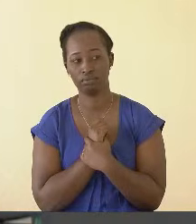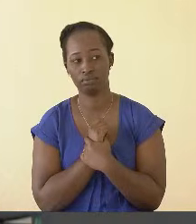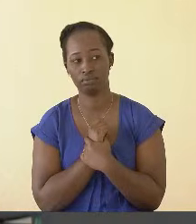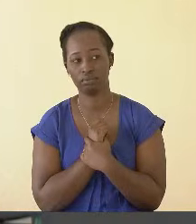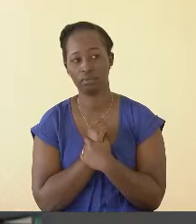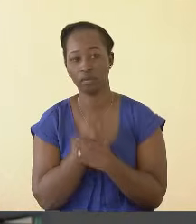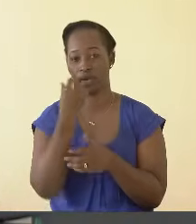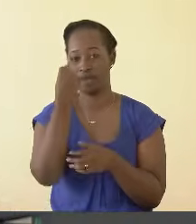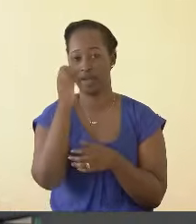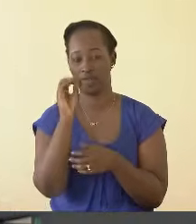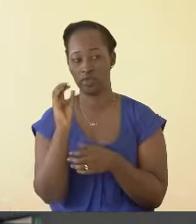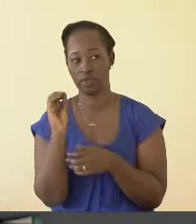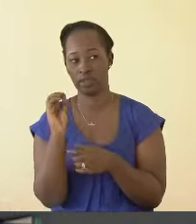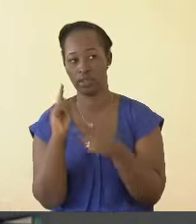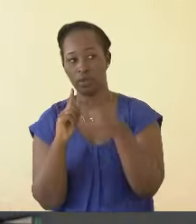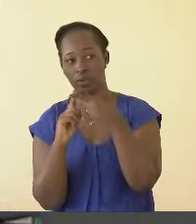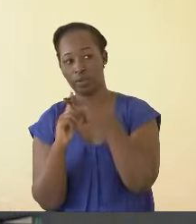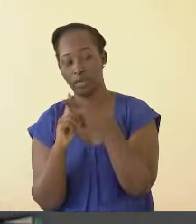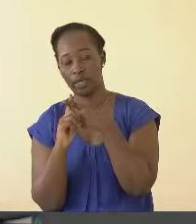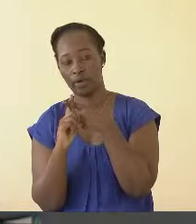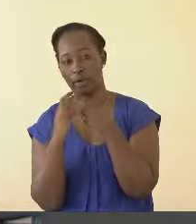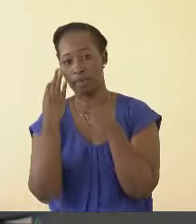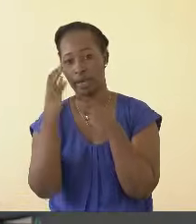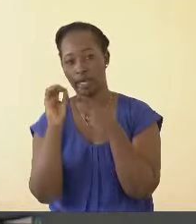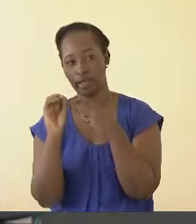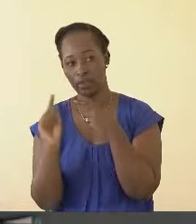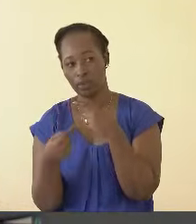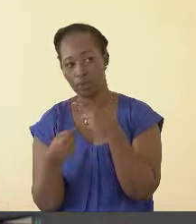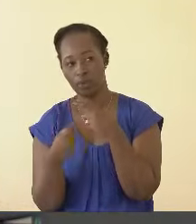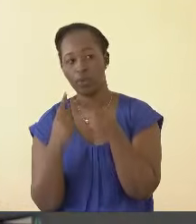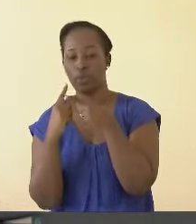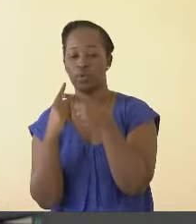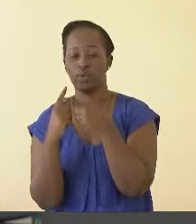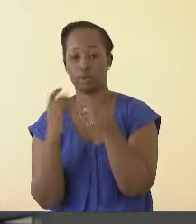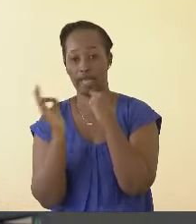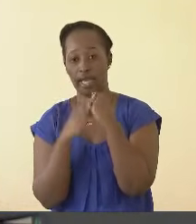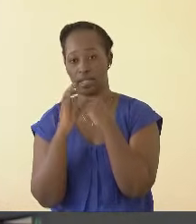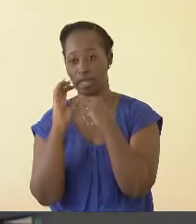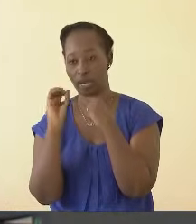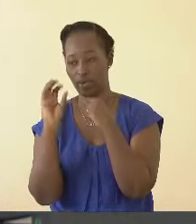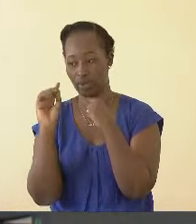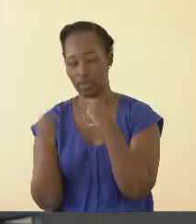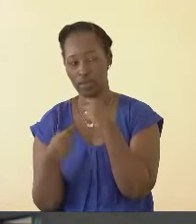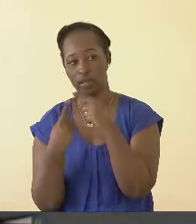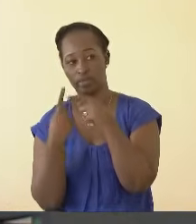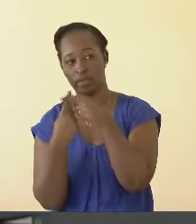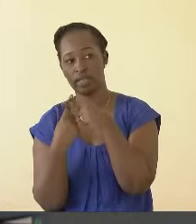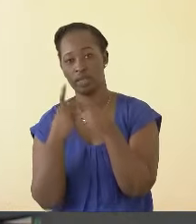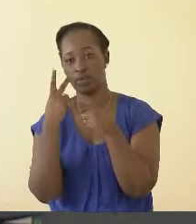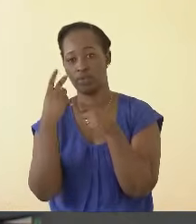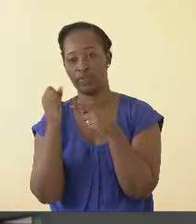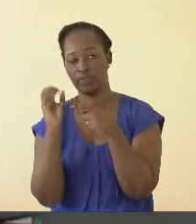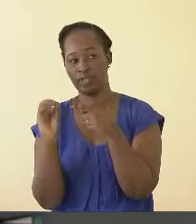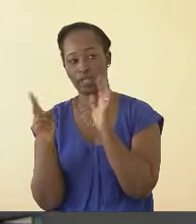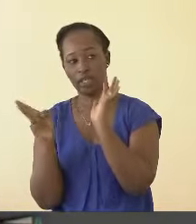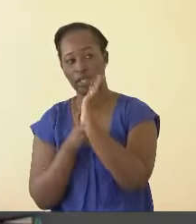So this is 500 plus 300. This is 800,000 plus 250.